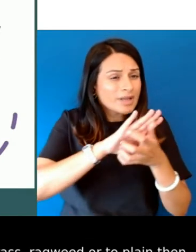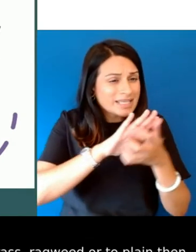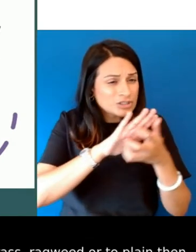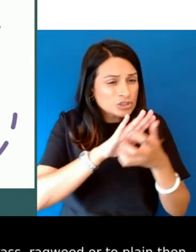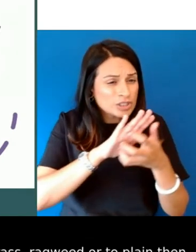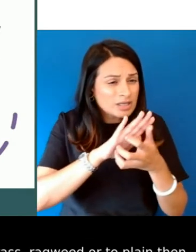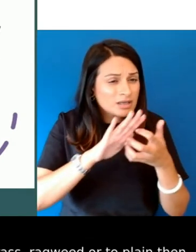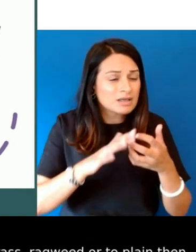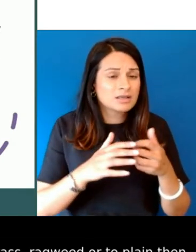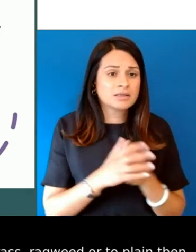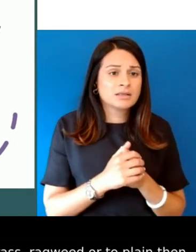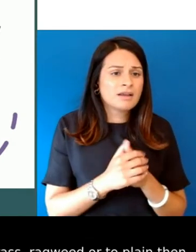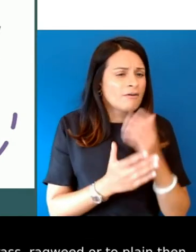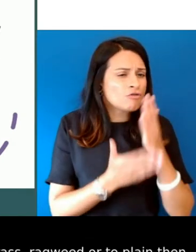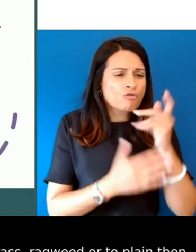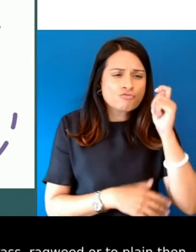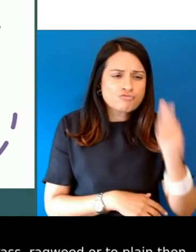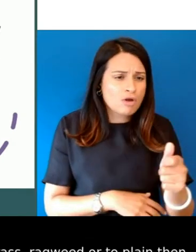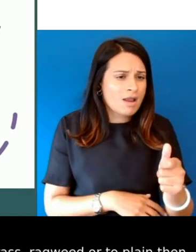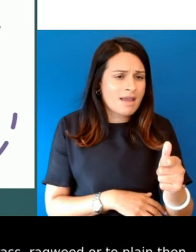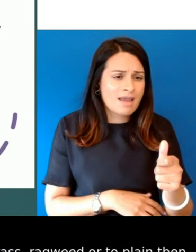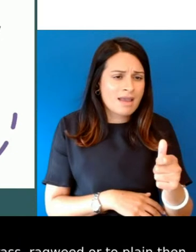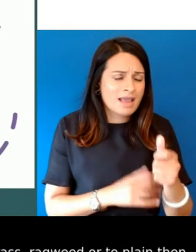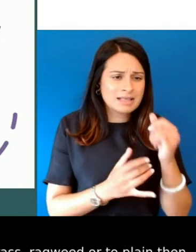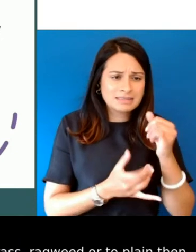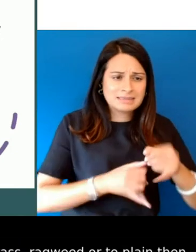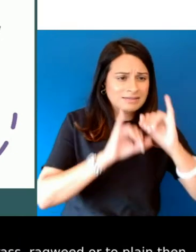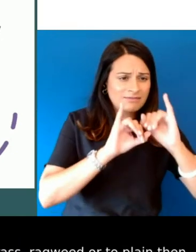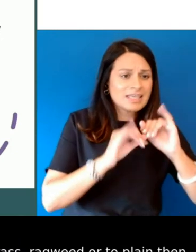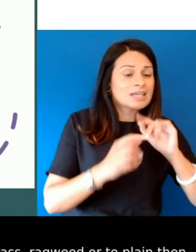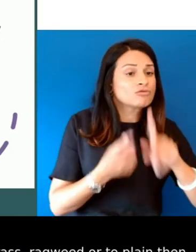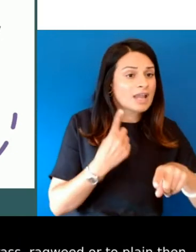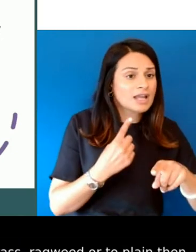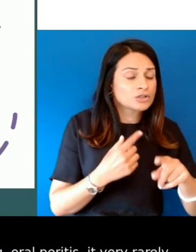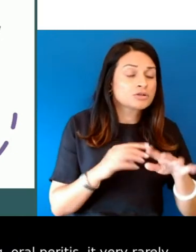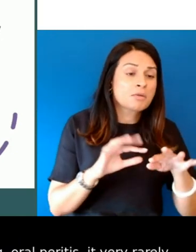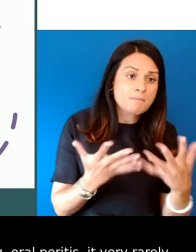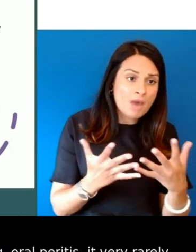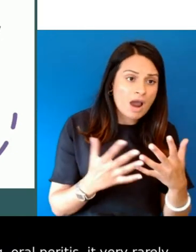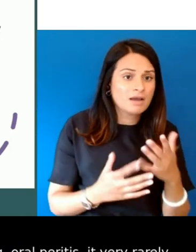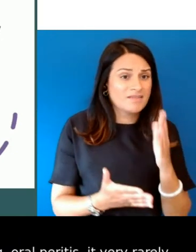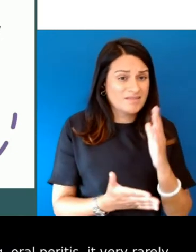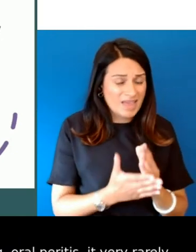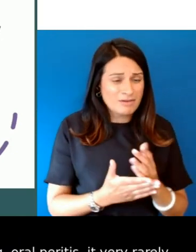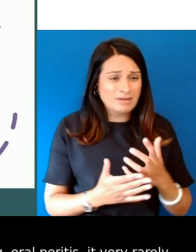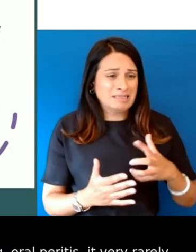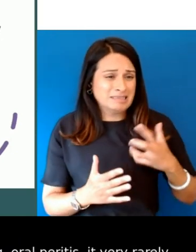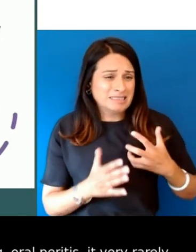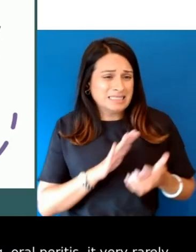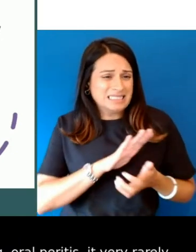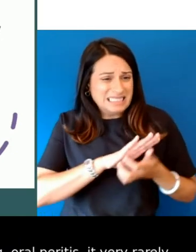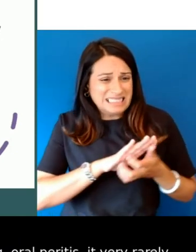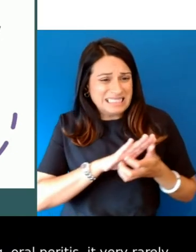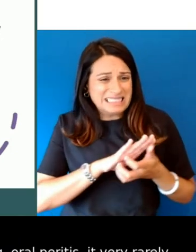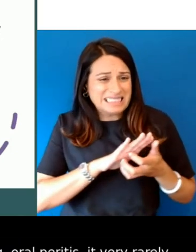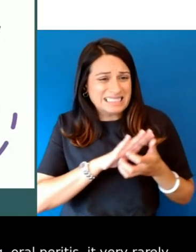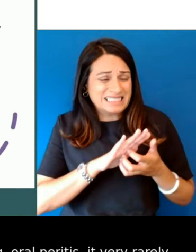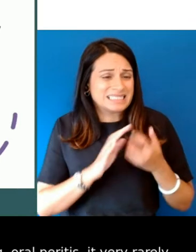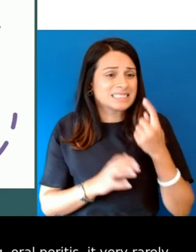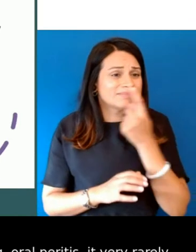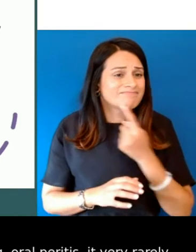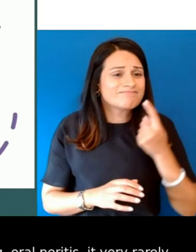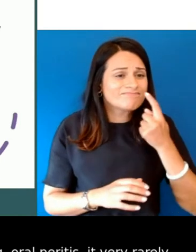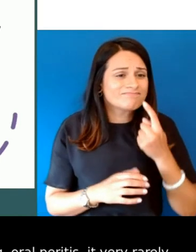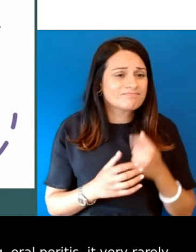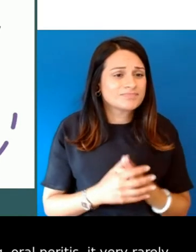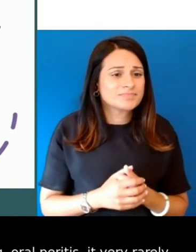goes to um a very severe reaction but it's certainly um very irritating to the oral um cavity so